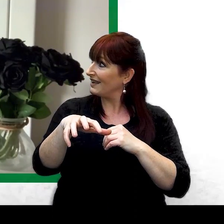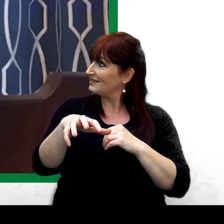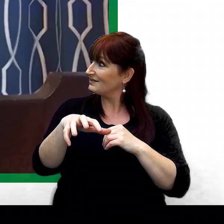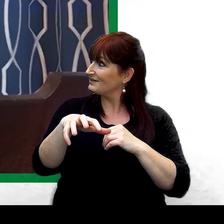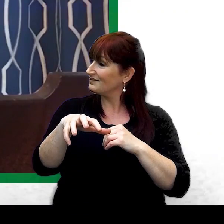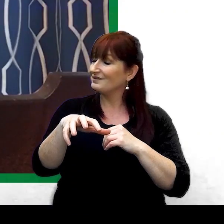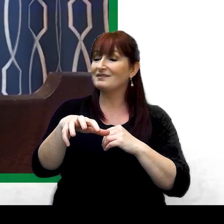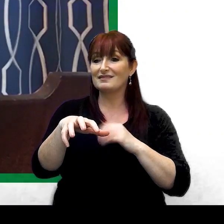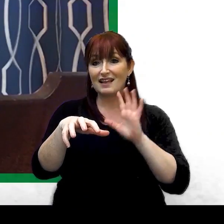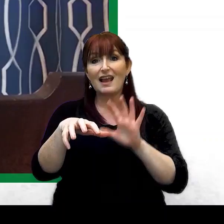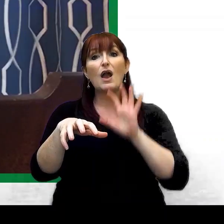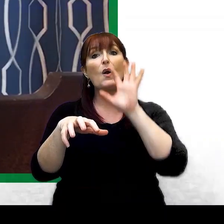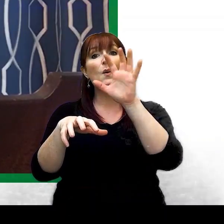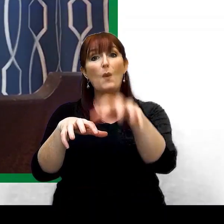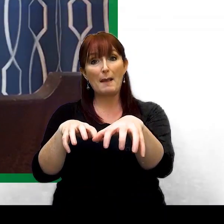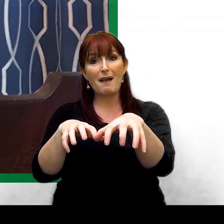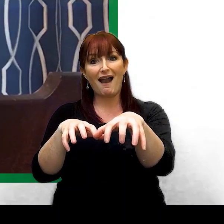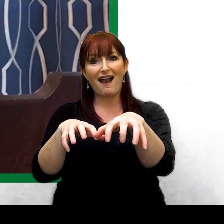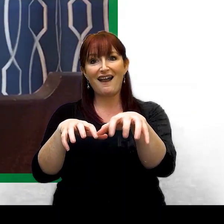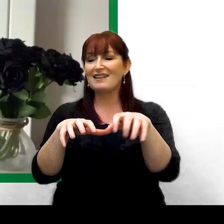Nengwe Wema.